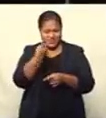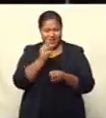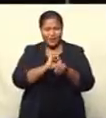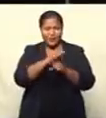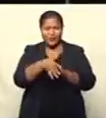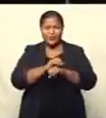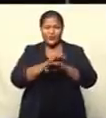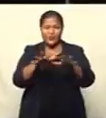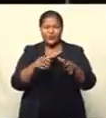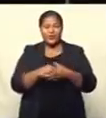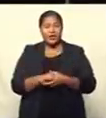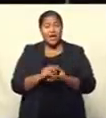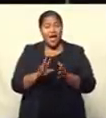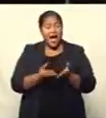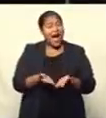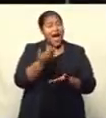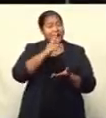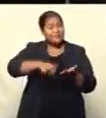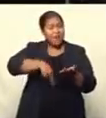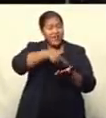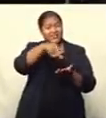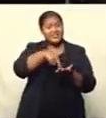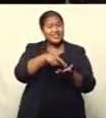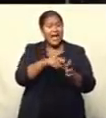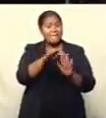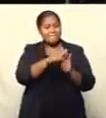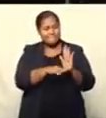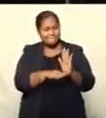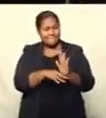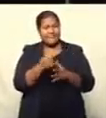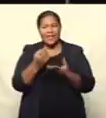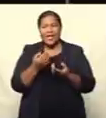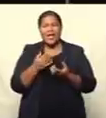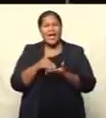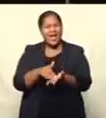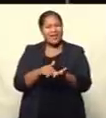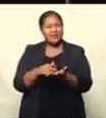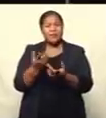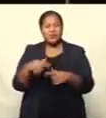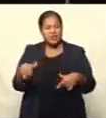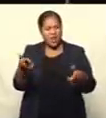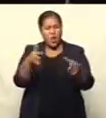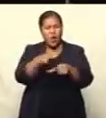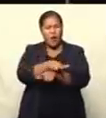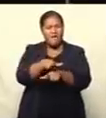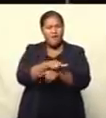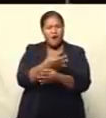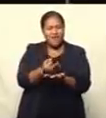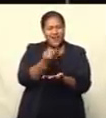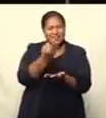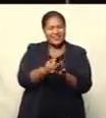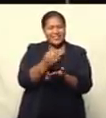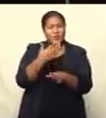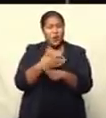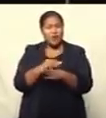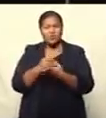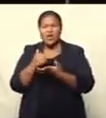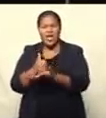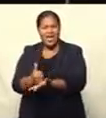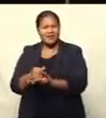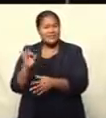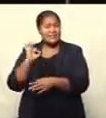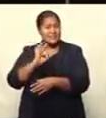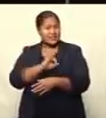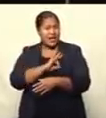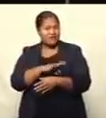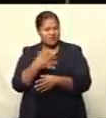COVID-19. The Uprising Beach Resort Management is helping workers through a Lovo fundraising effort to help staff who are hit hardest by the